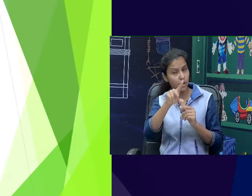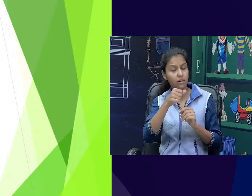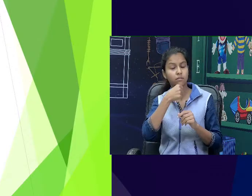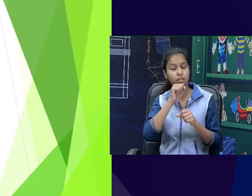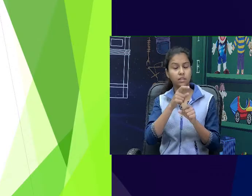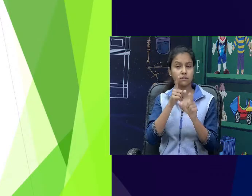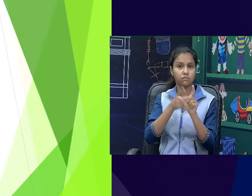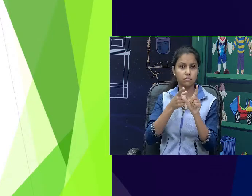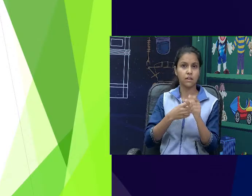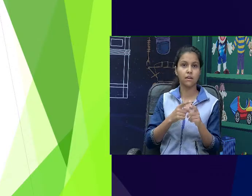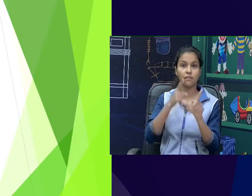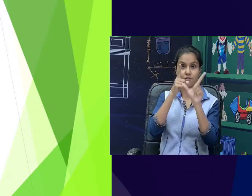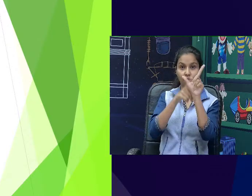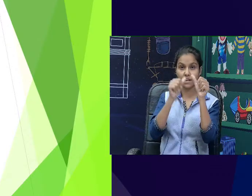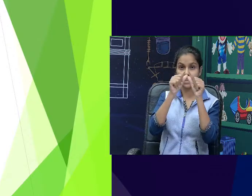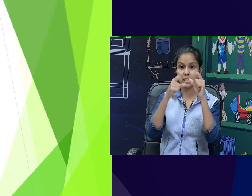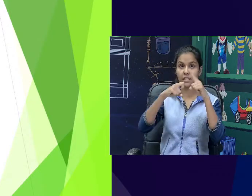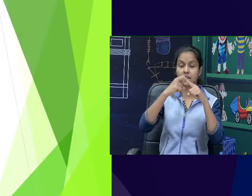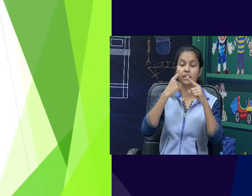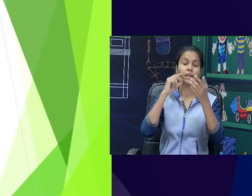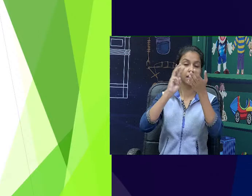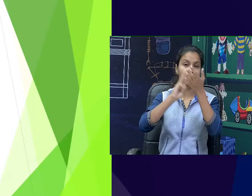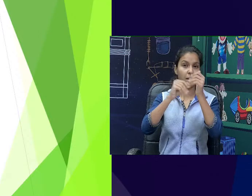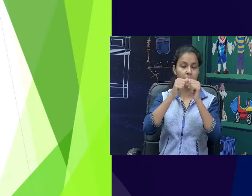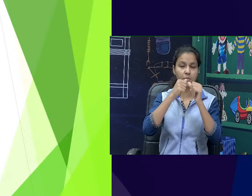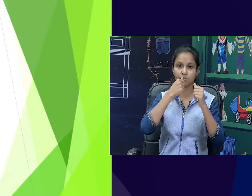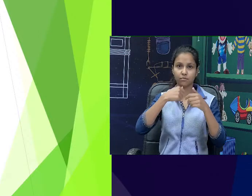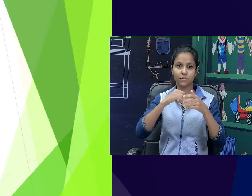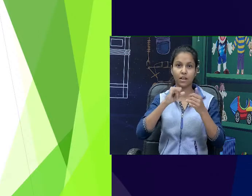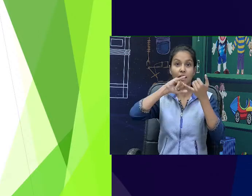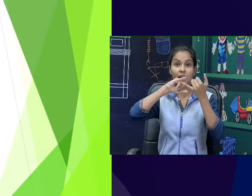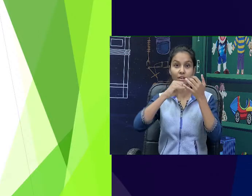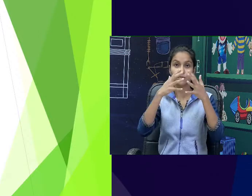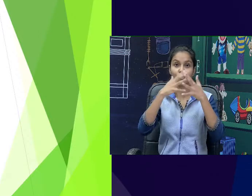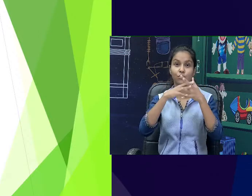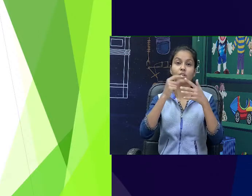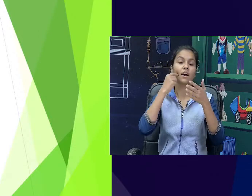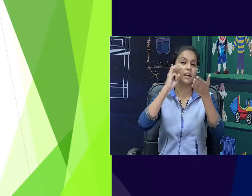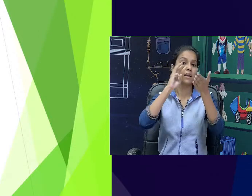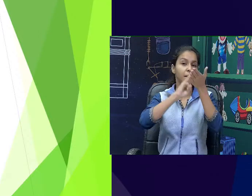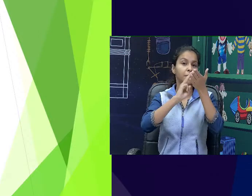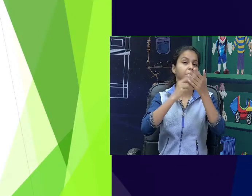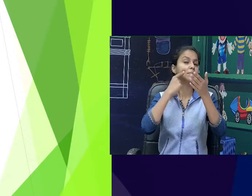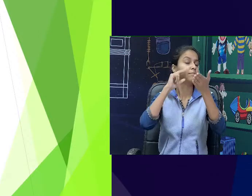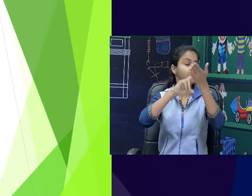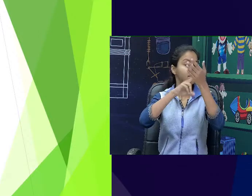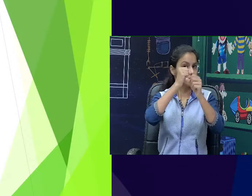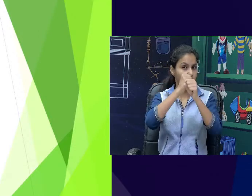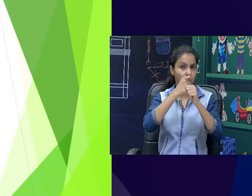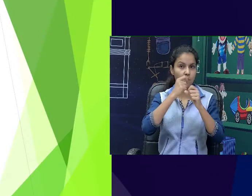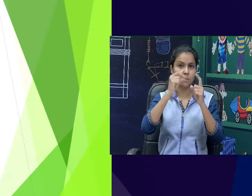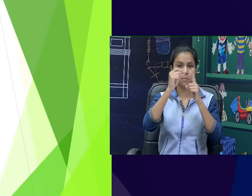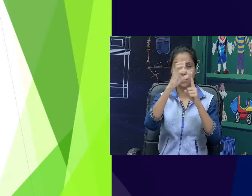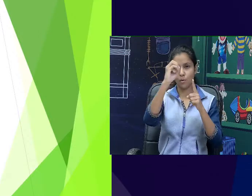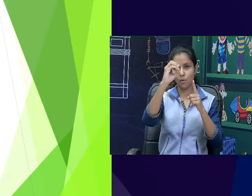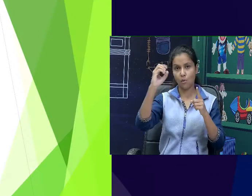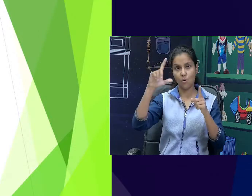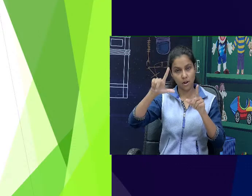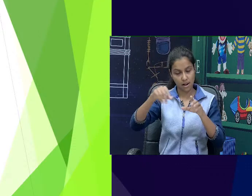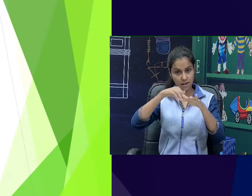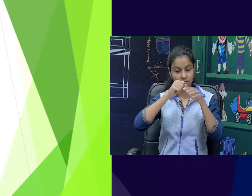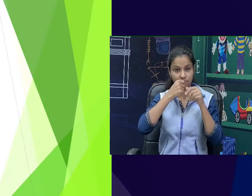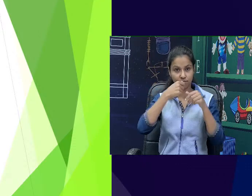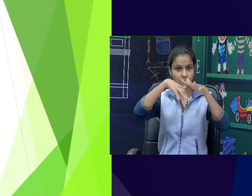pool in Yakima, trying to learn swimming. In the chapter also we can see that there is a map of Yakima